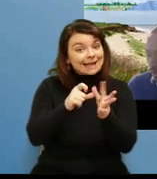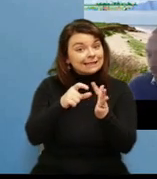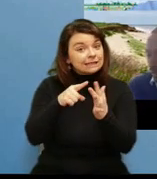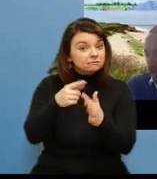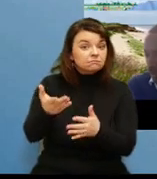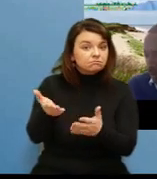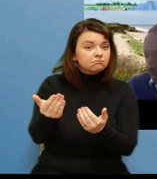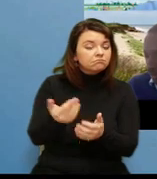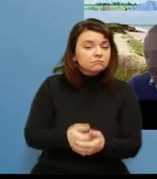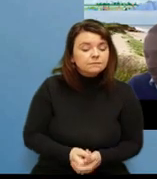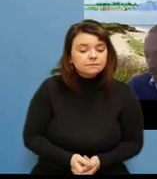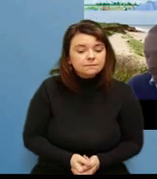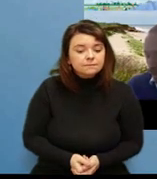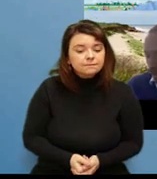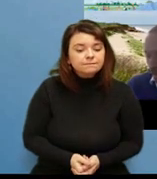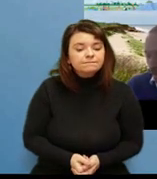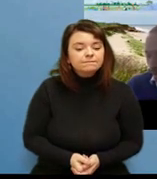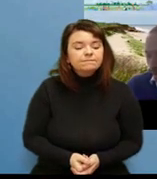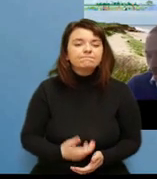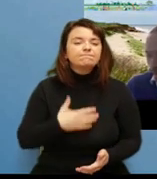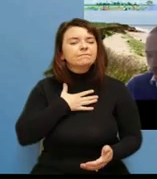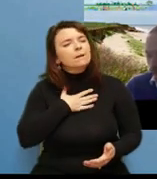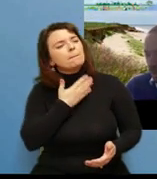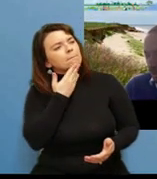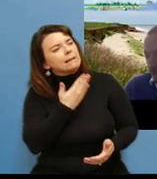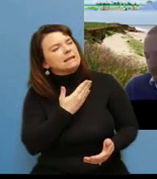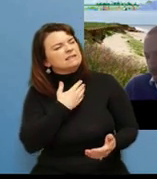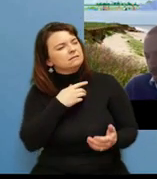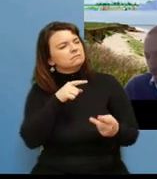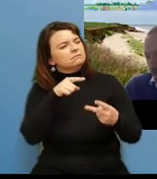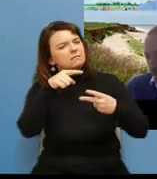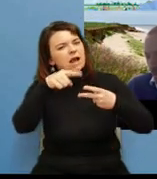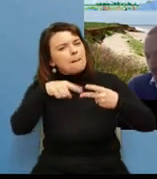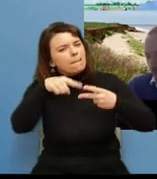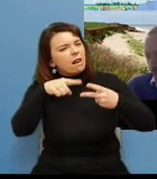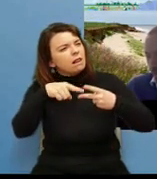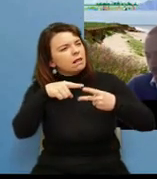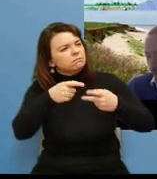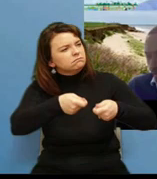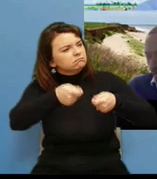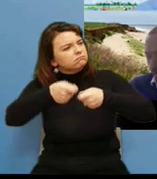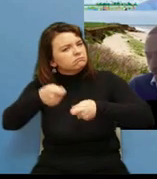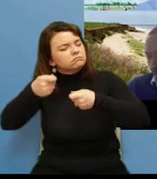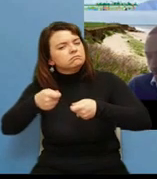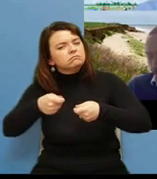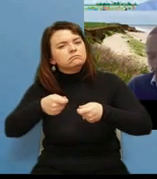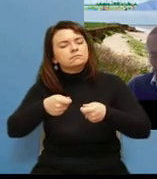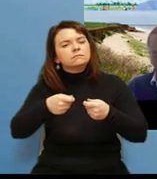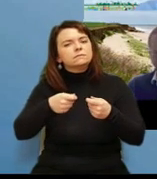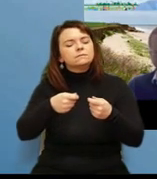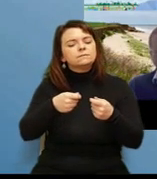Sadie, please go ahead. If I may just point out a couple of things on